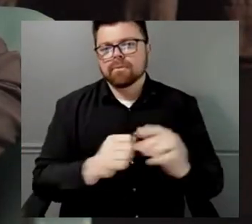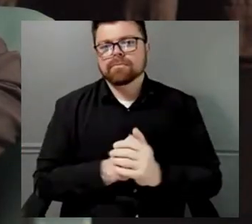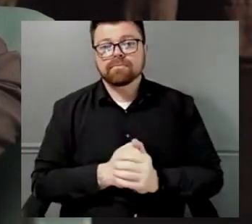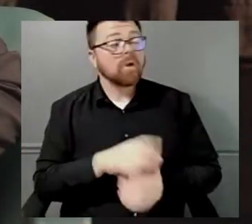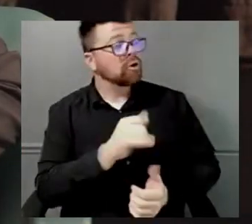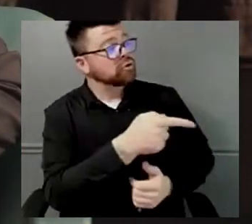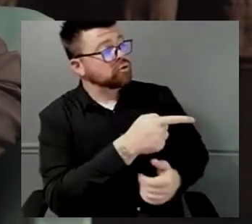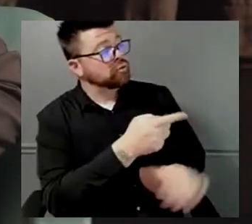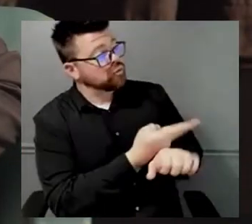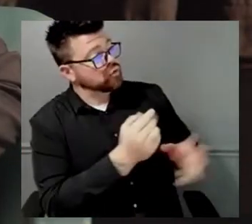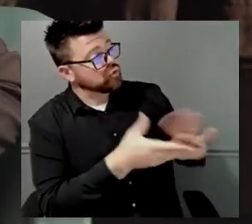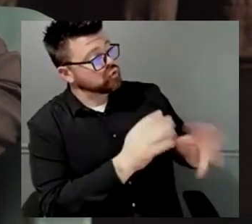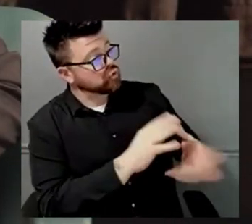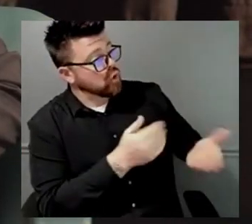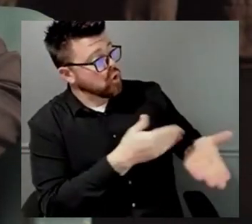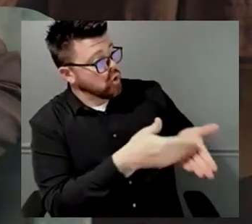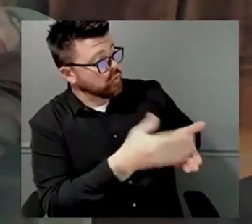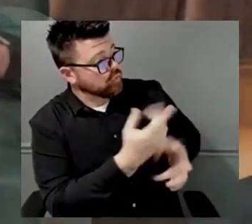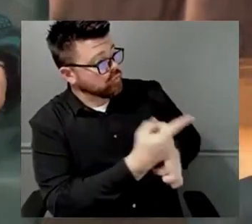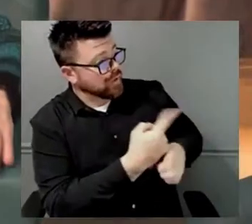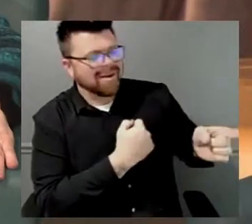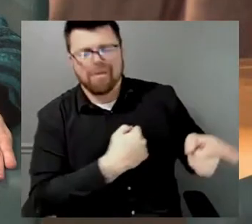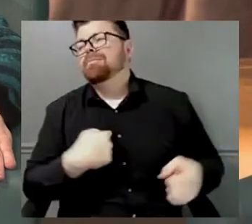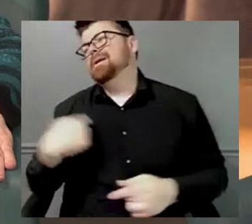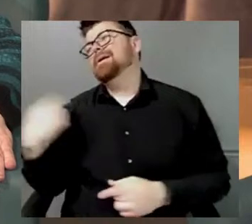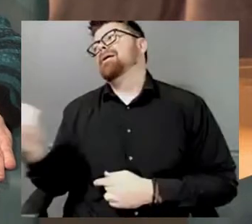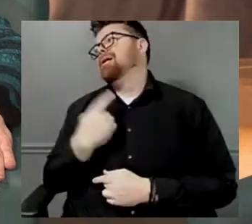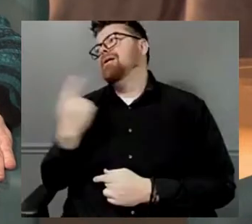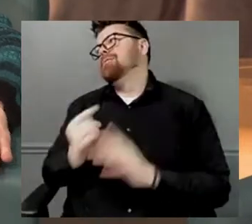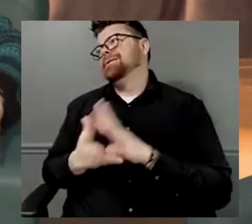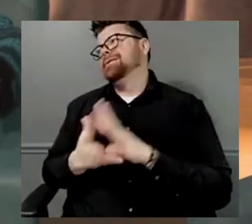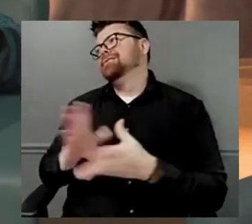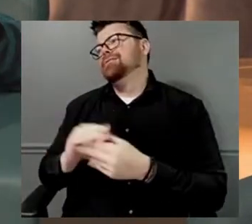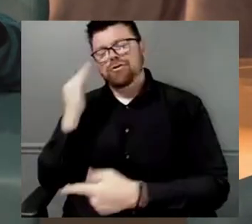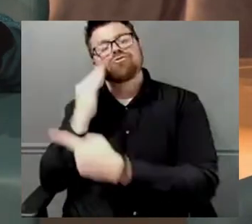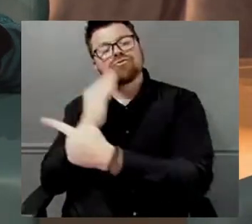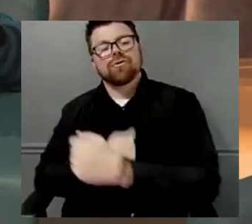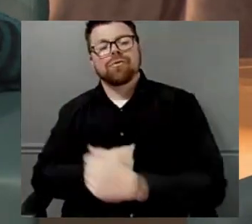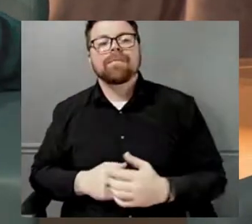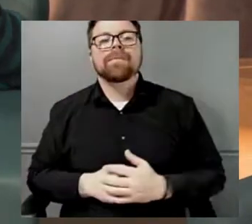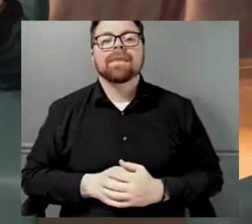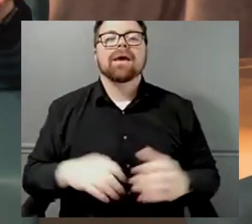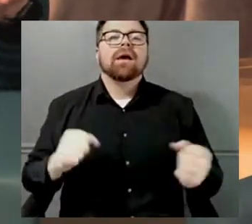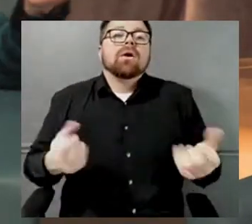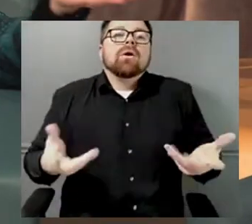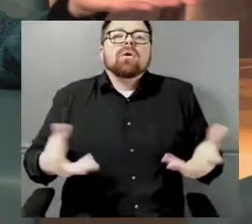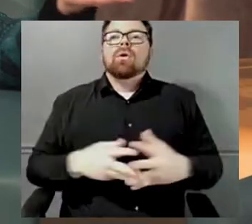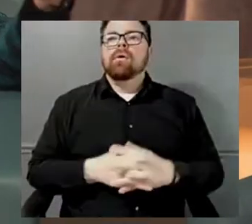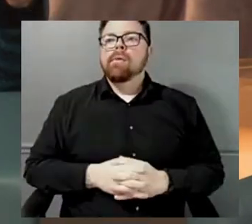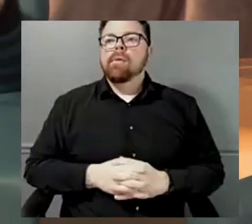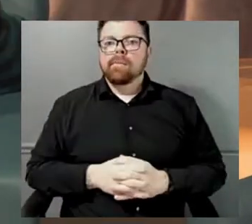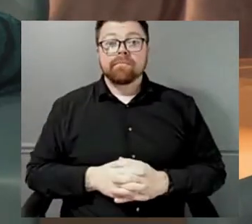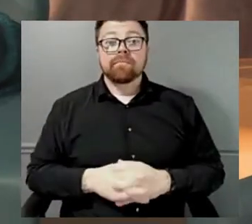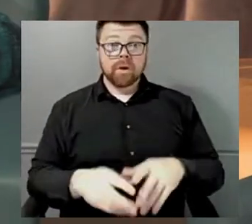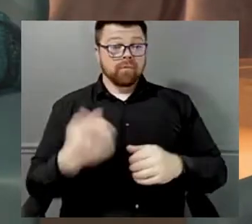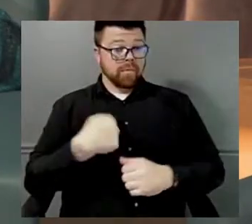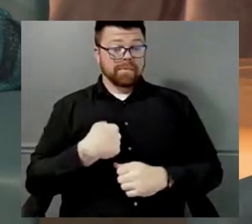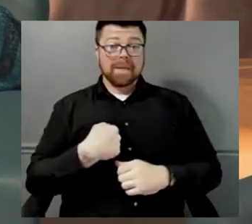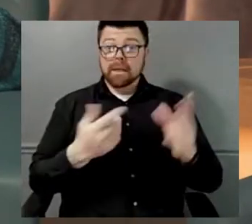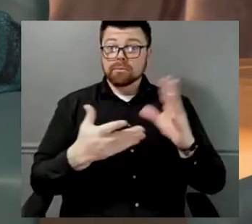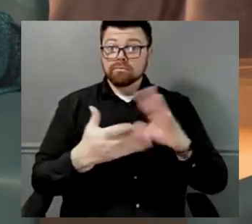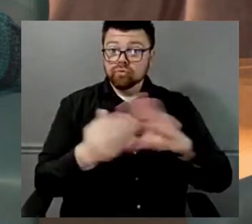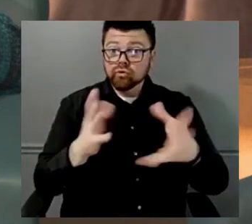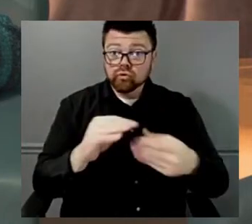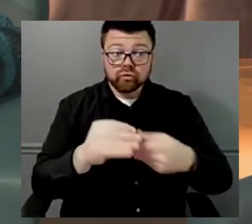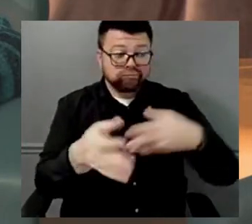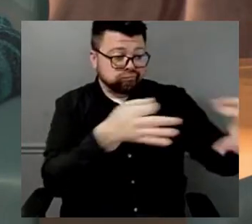in a lot of ways. I use stories all the time, as you know, Eric. To me, storytelling is perhaps the best way